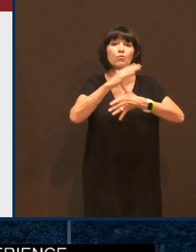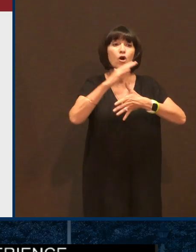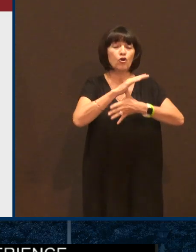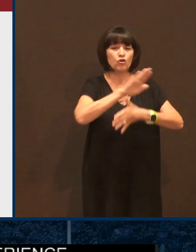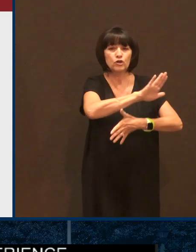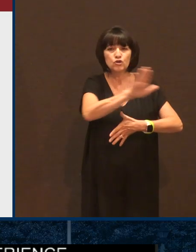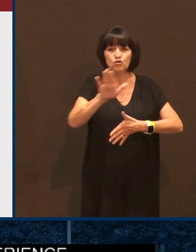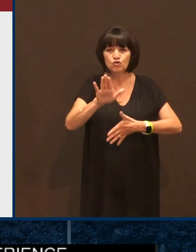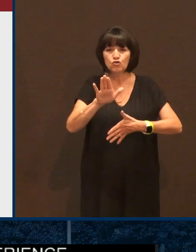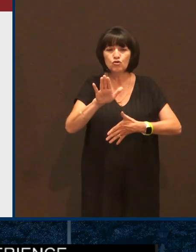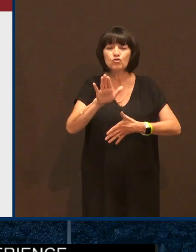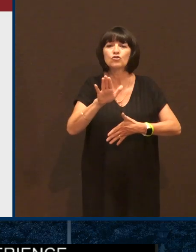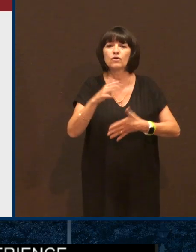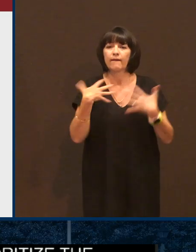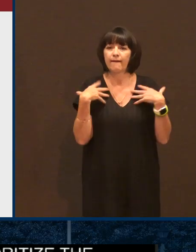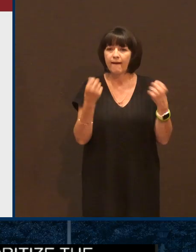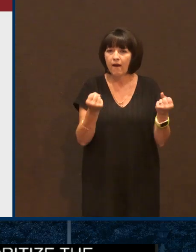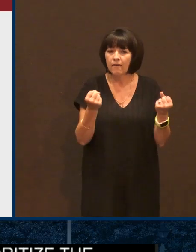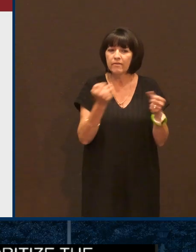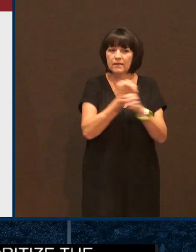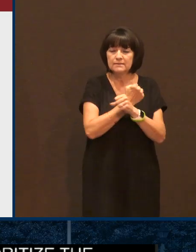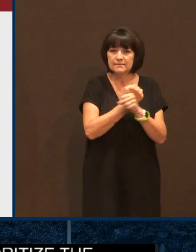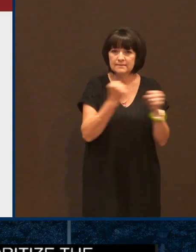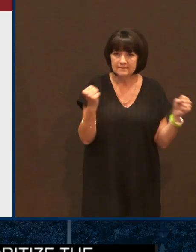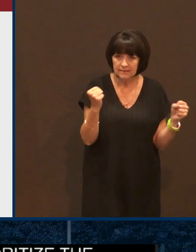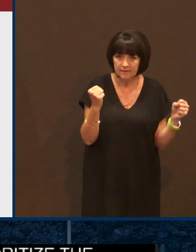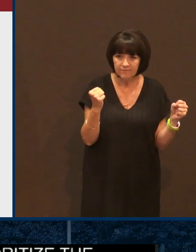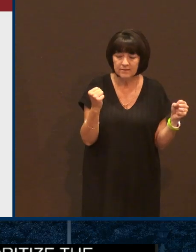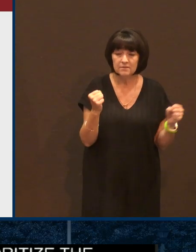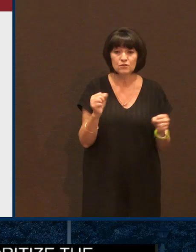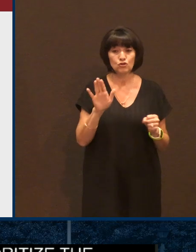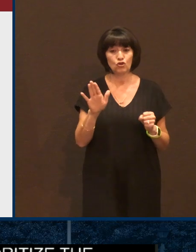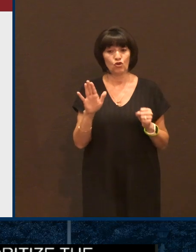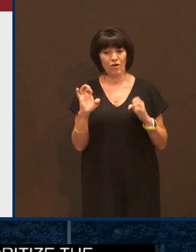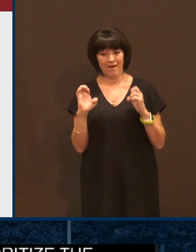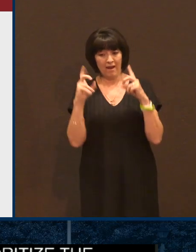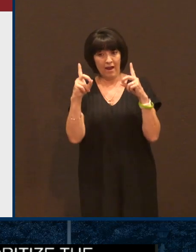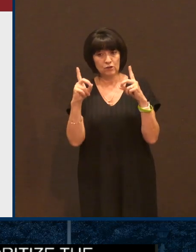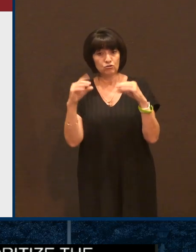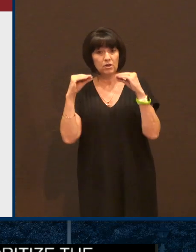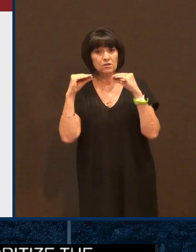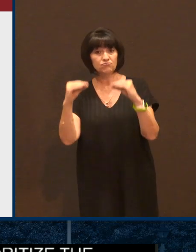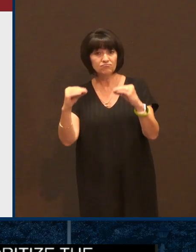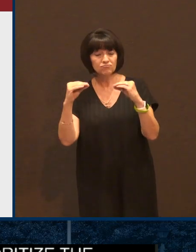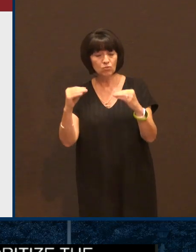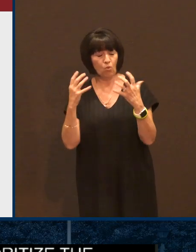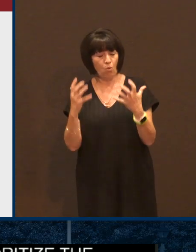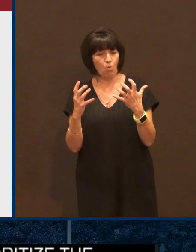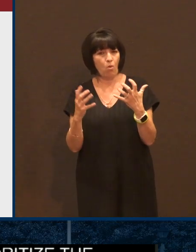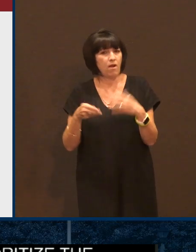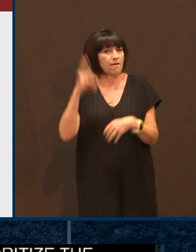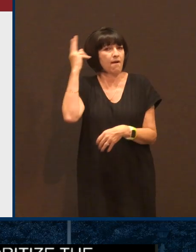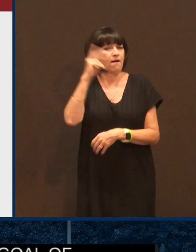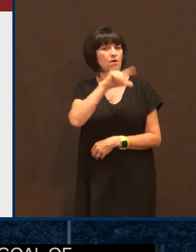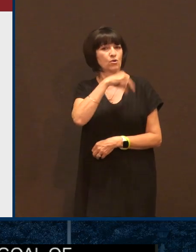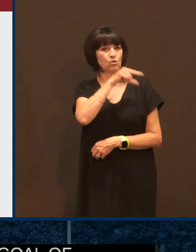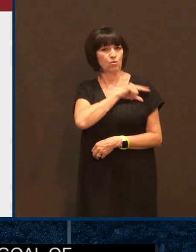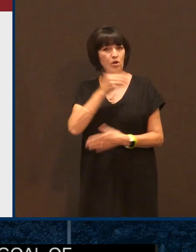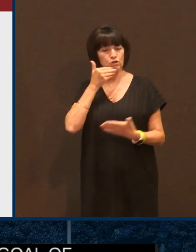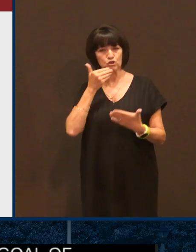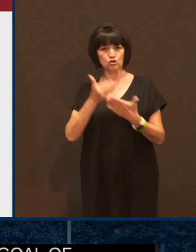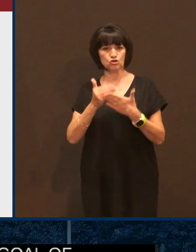want to maintain that goal of providing high quality, equitable educational opportunities for all of Delaware's